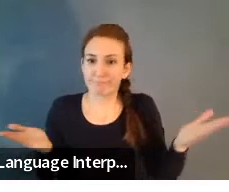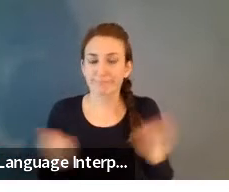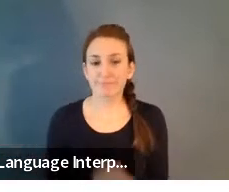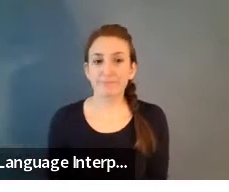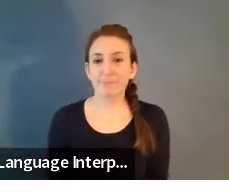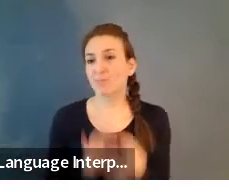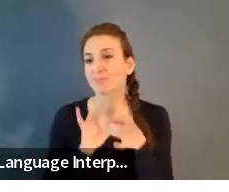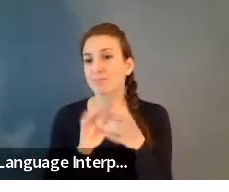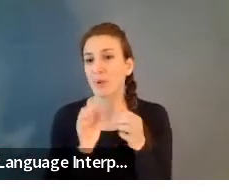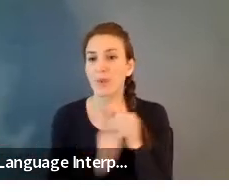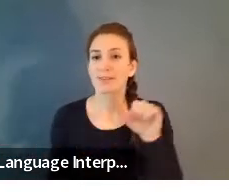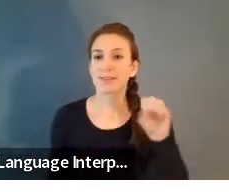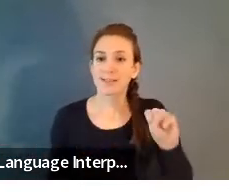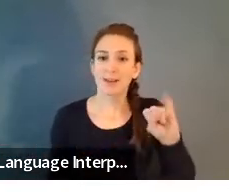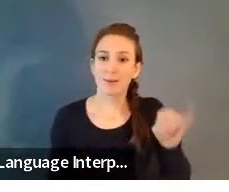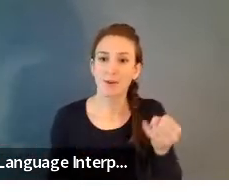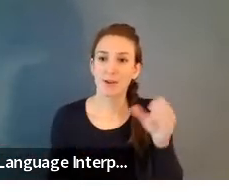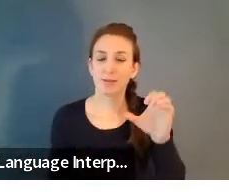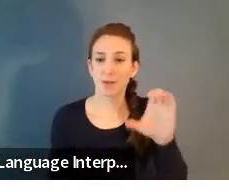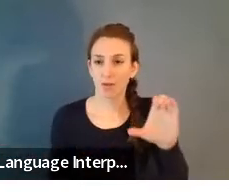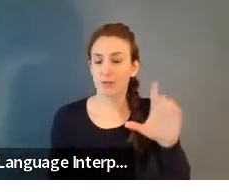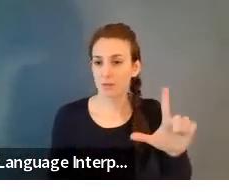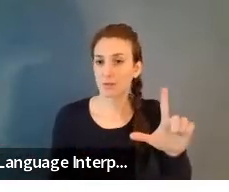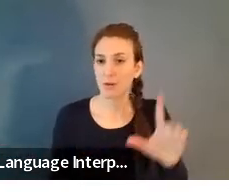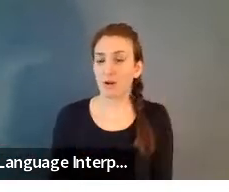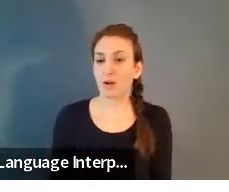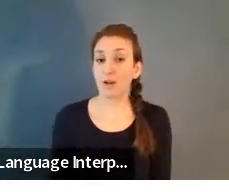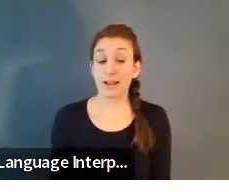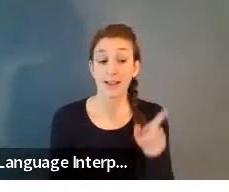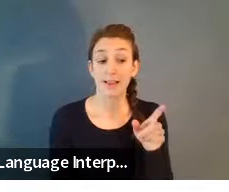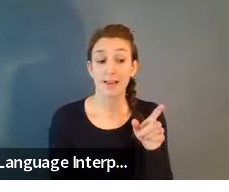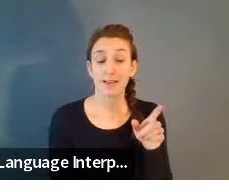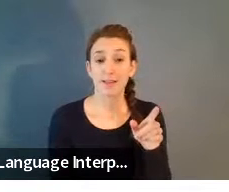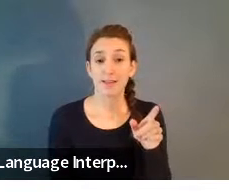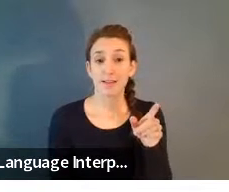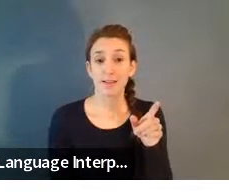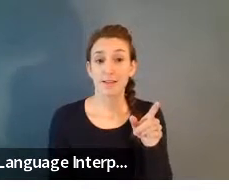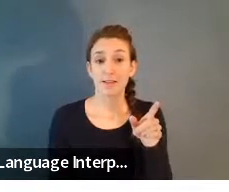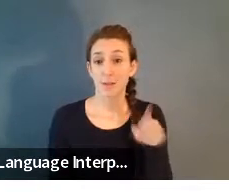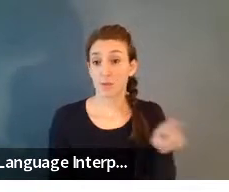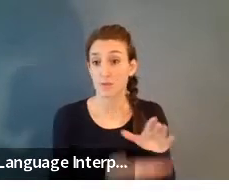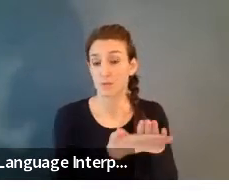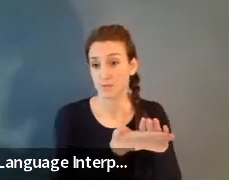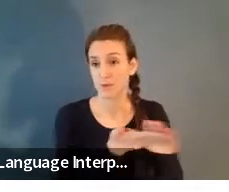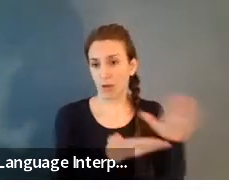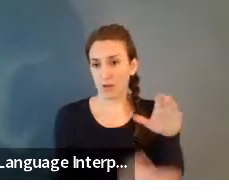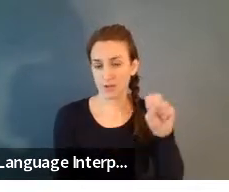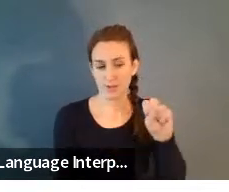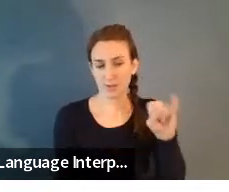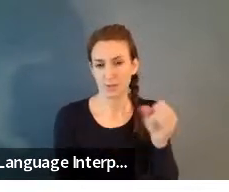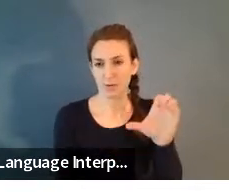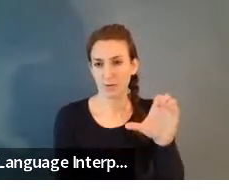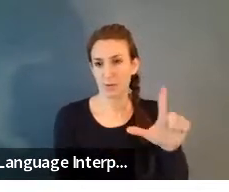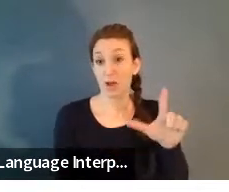College of Law is that they help our students no matter what law school they're wanting to go to. They are able to guide them as far